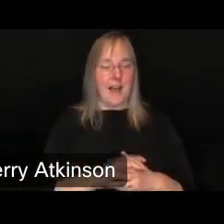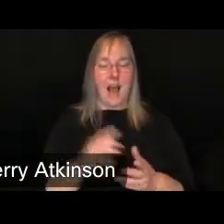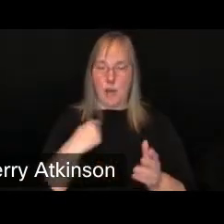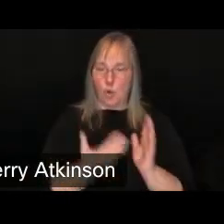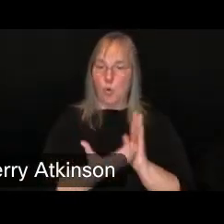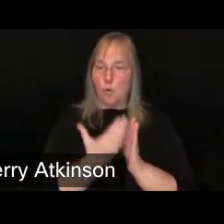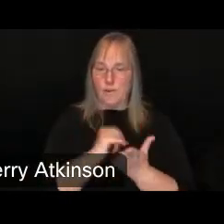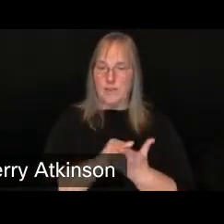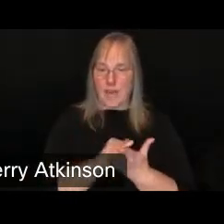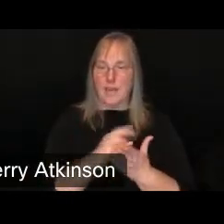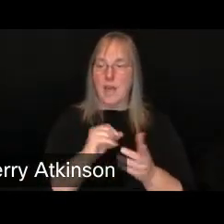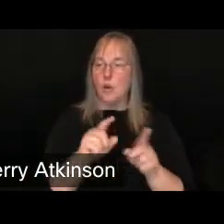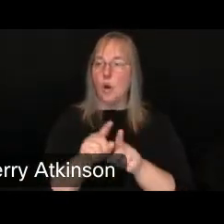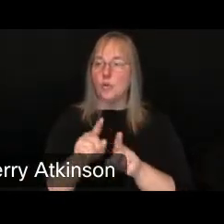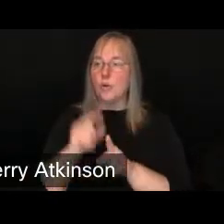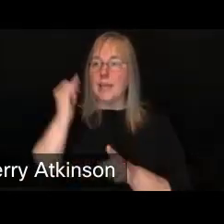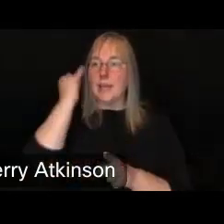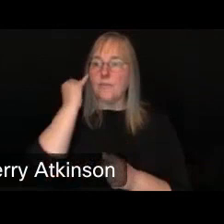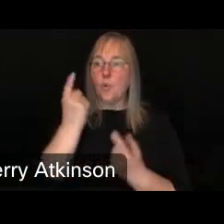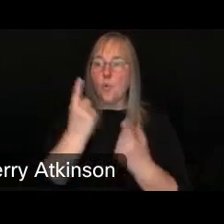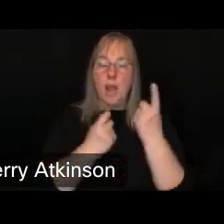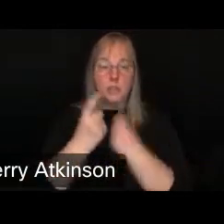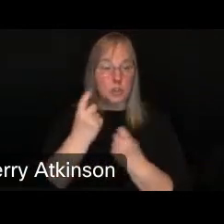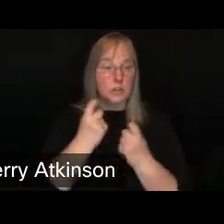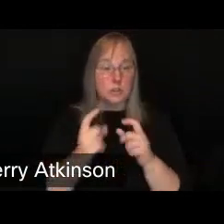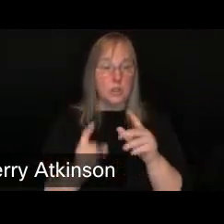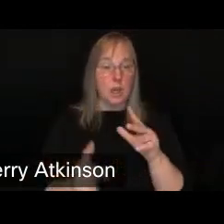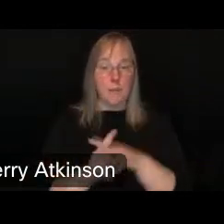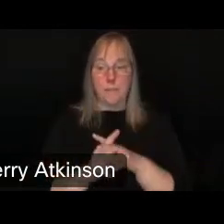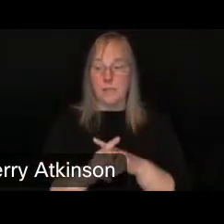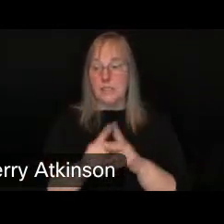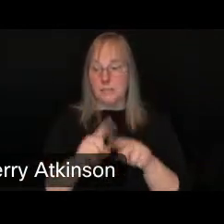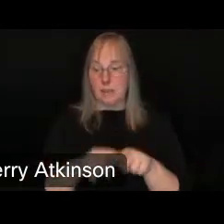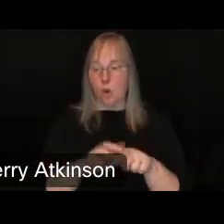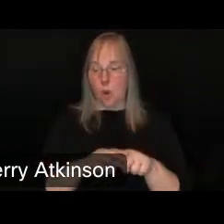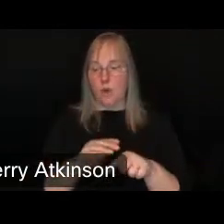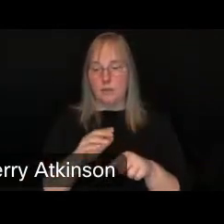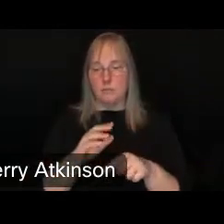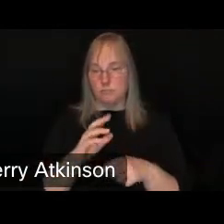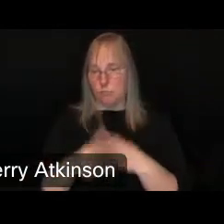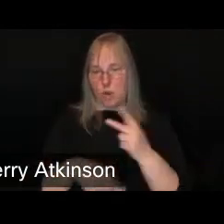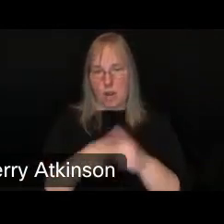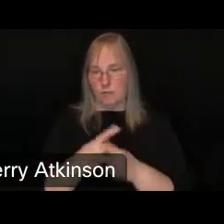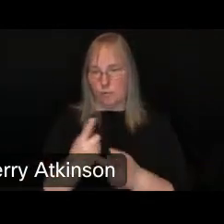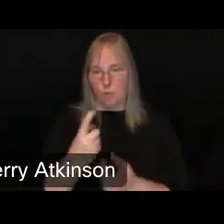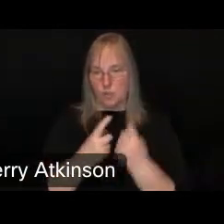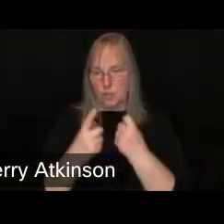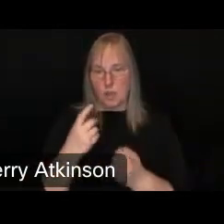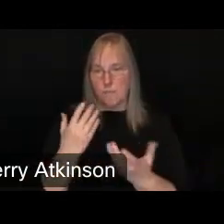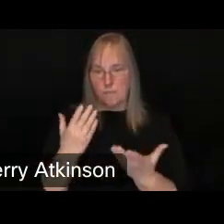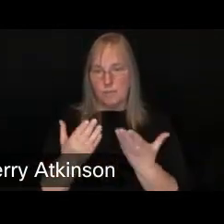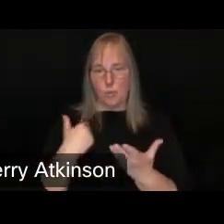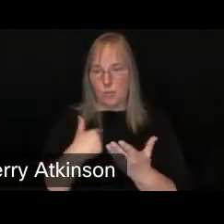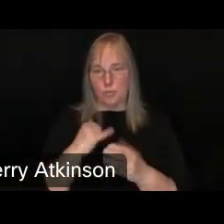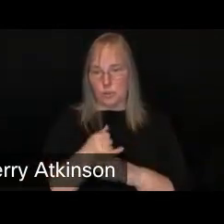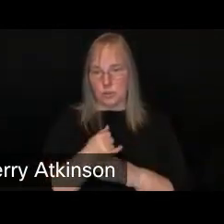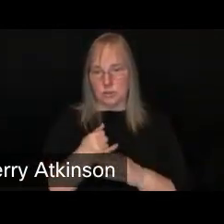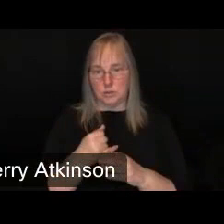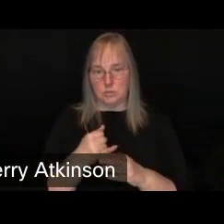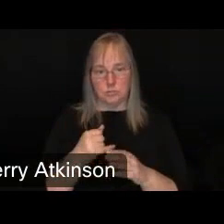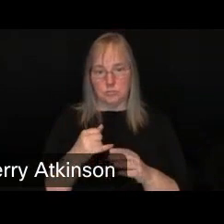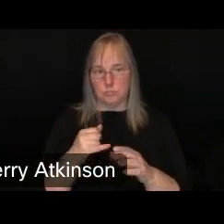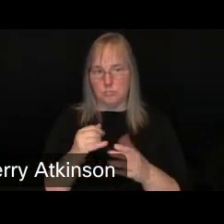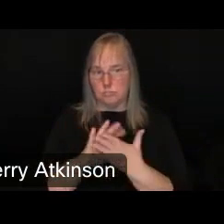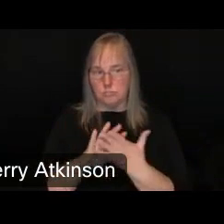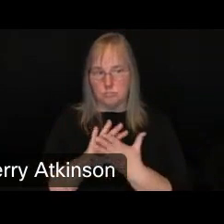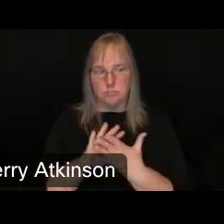if there's questions there, depending on what's the nature of the question, may be able to address part of that. So as most